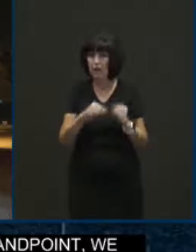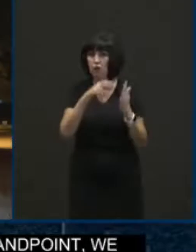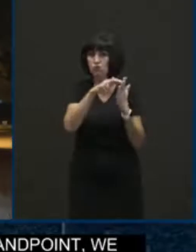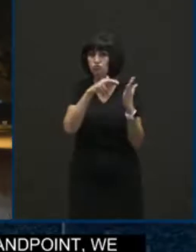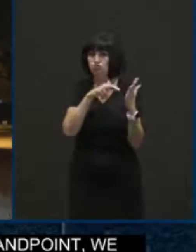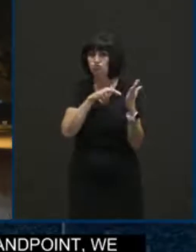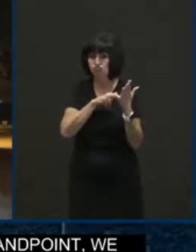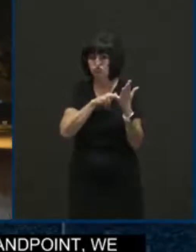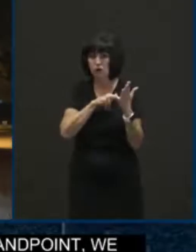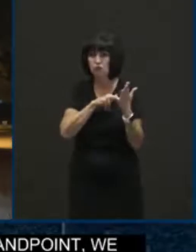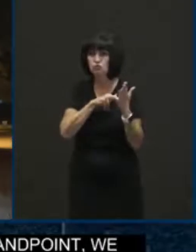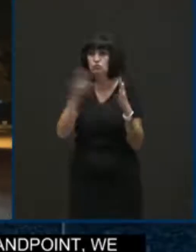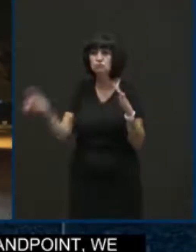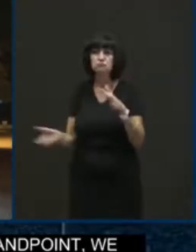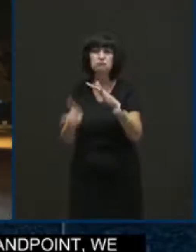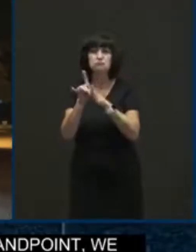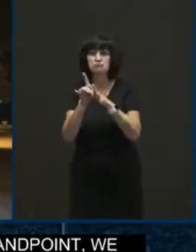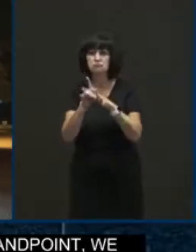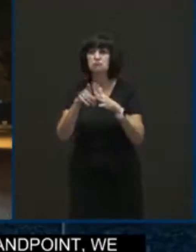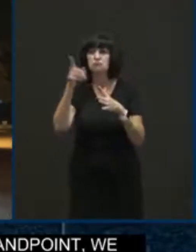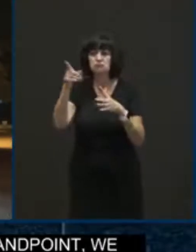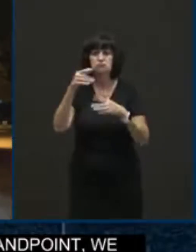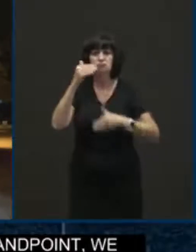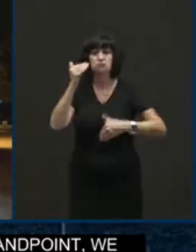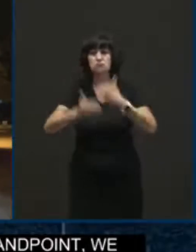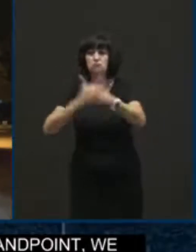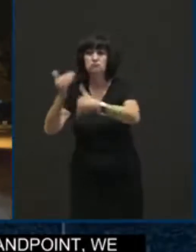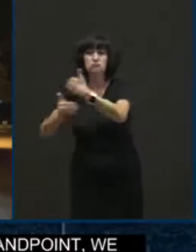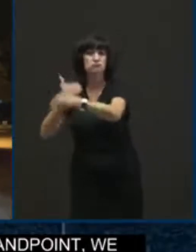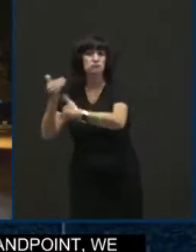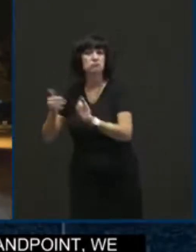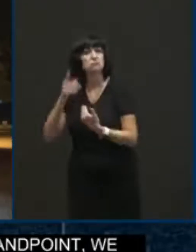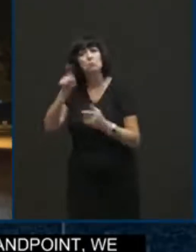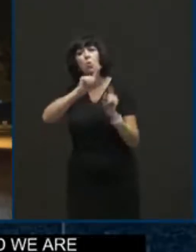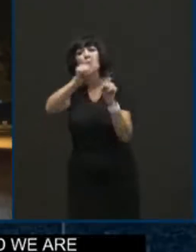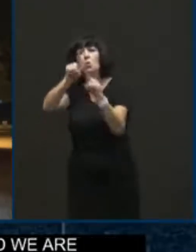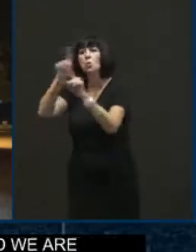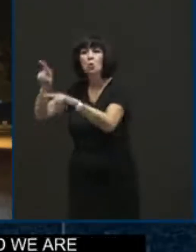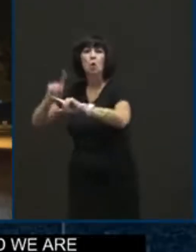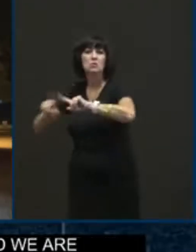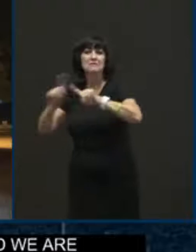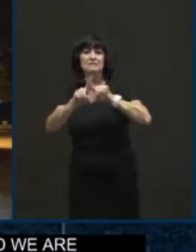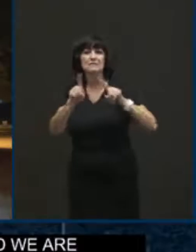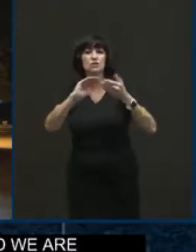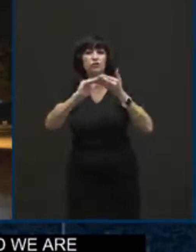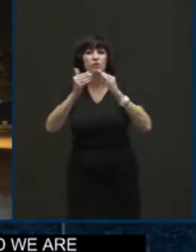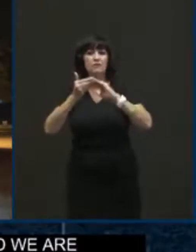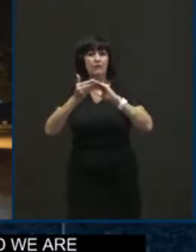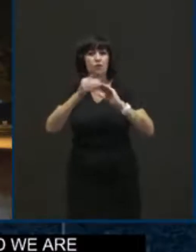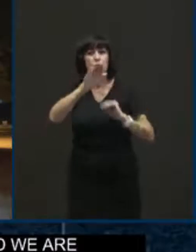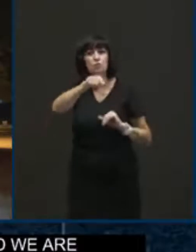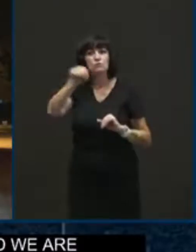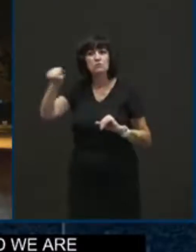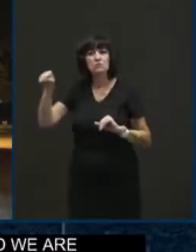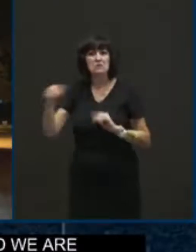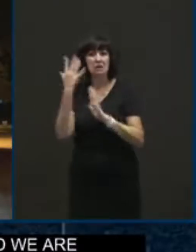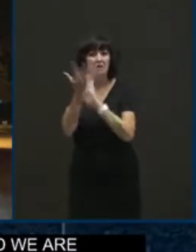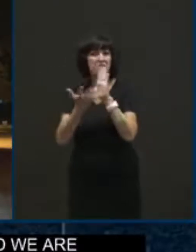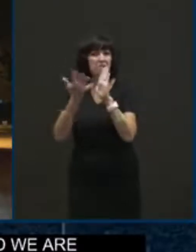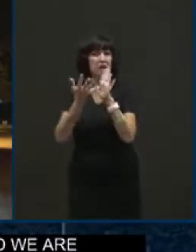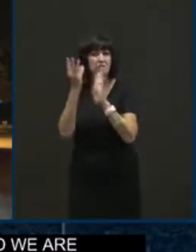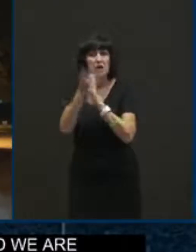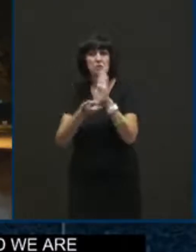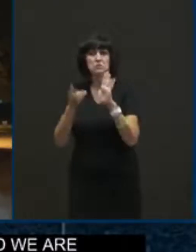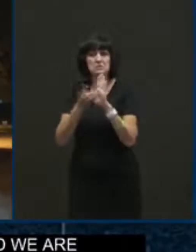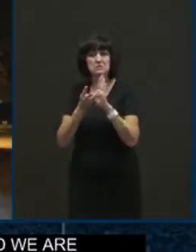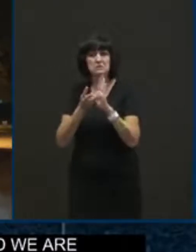to run that into a neighborhood or a community or location, do a 5 to 6 hour event. People walk up, scan